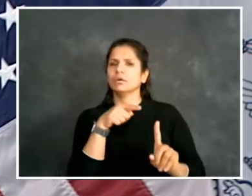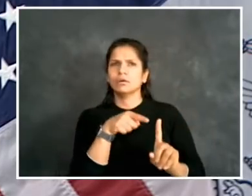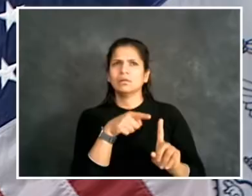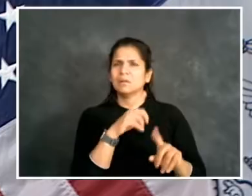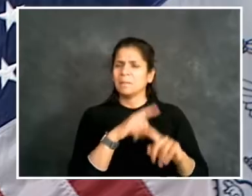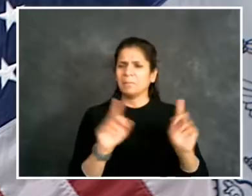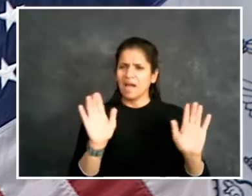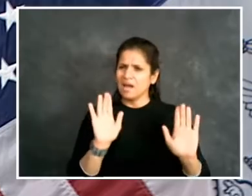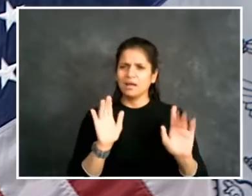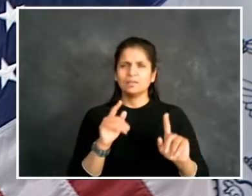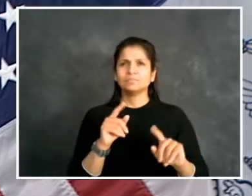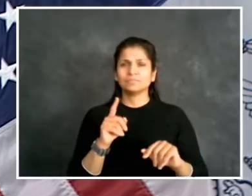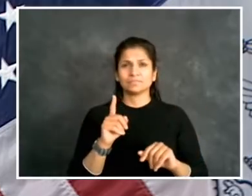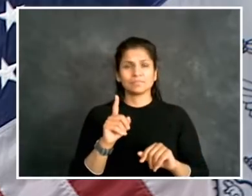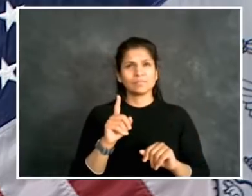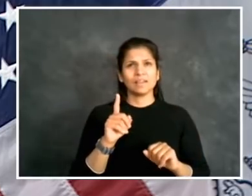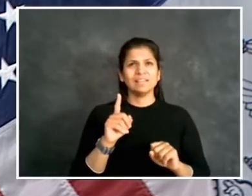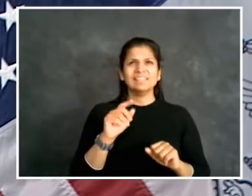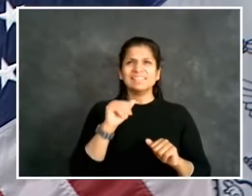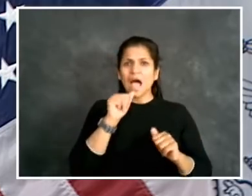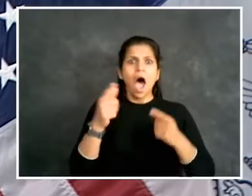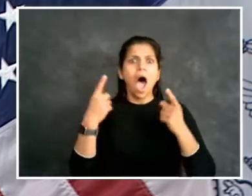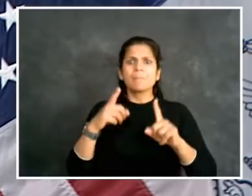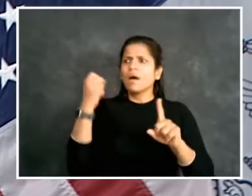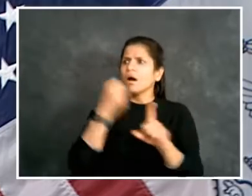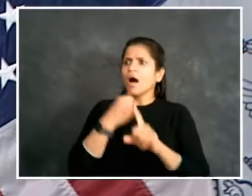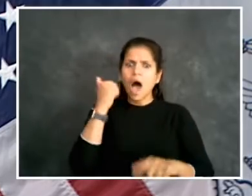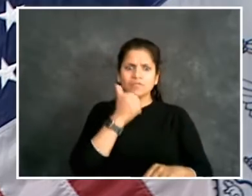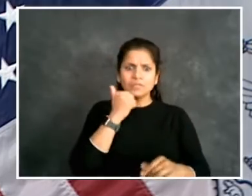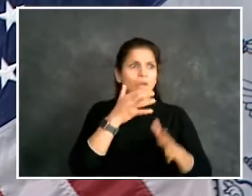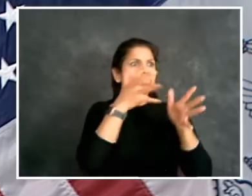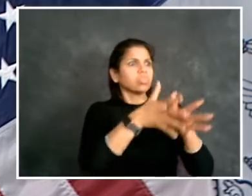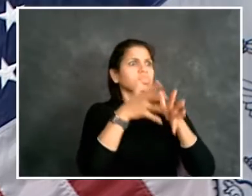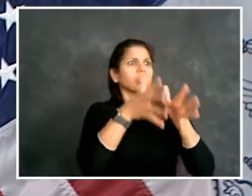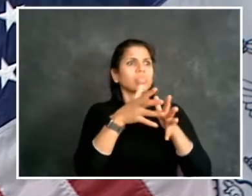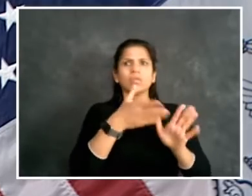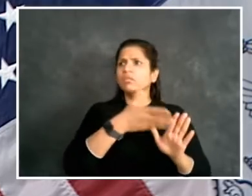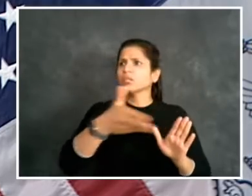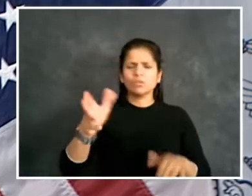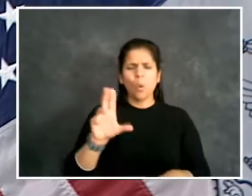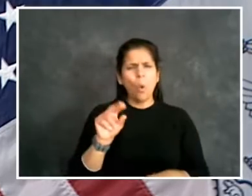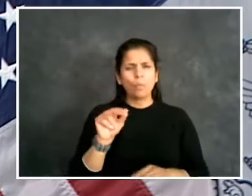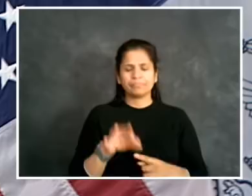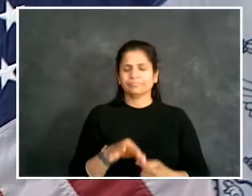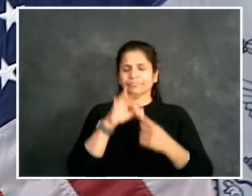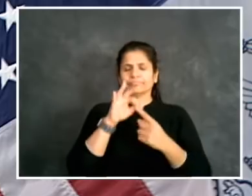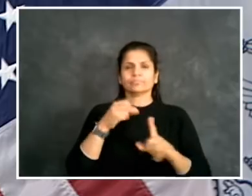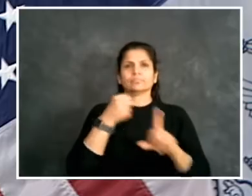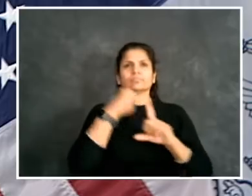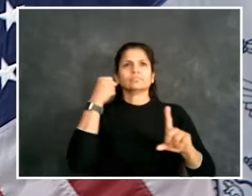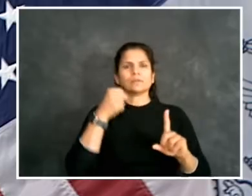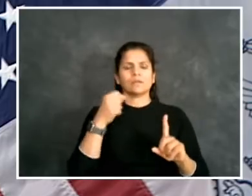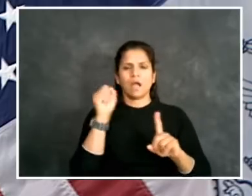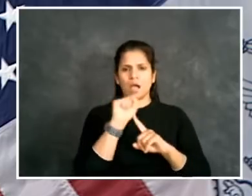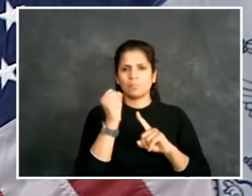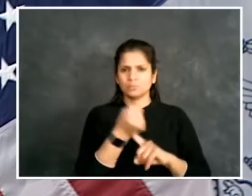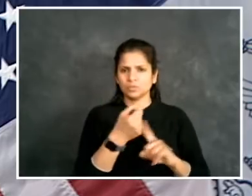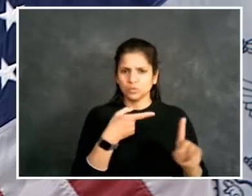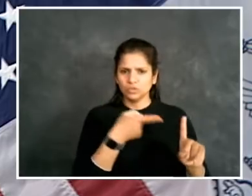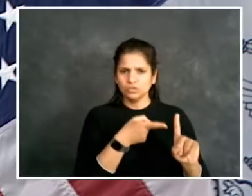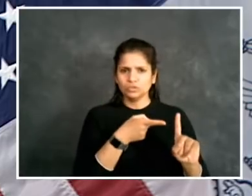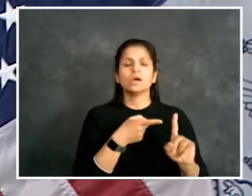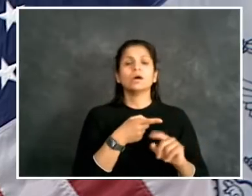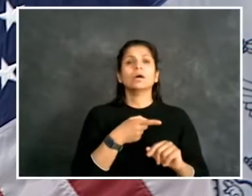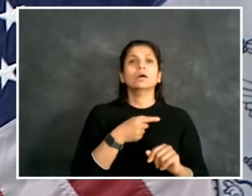them. But I do not see that as a widespread reality. They've gone through a lot, but they've managed to